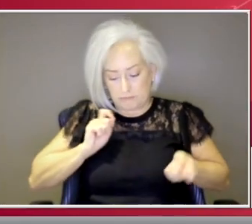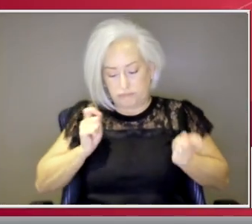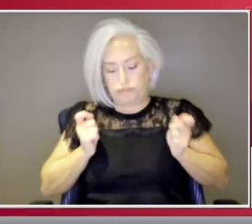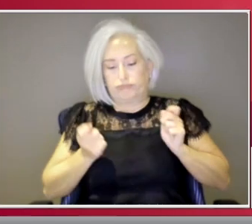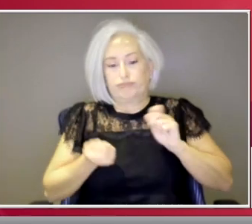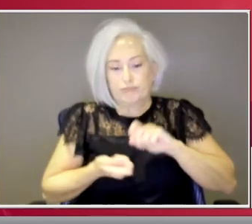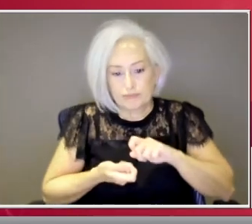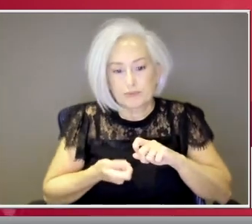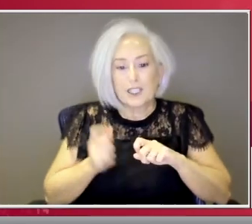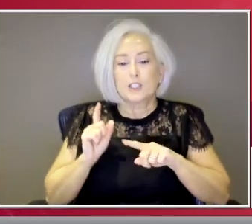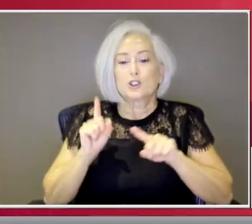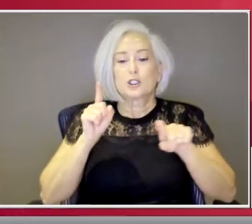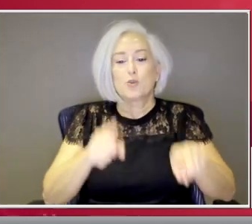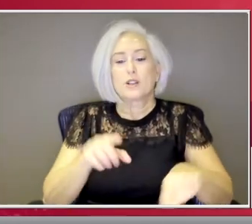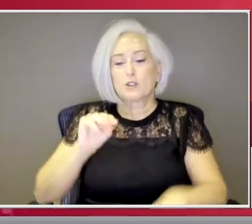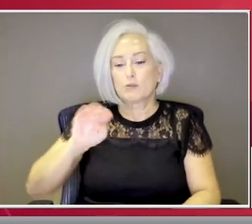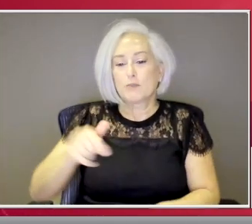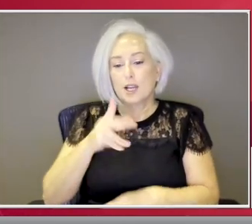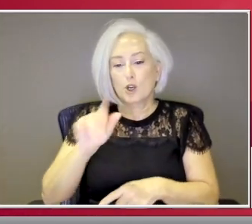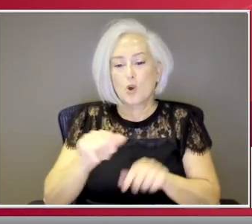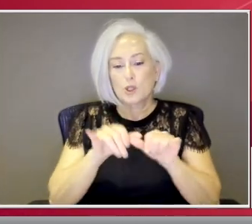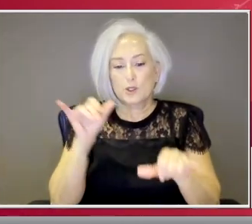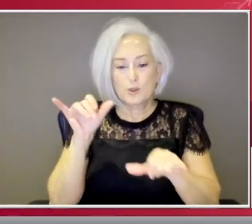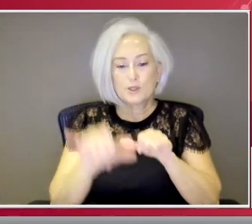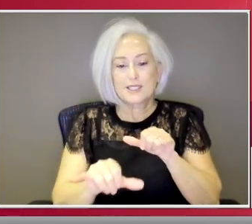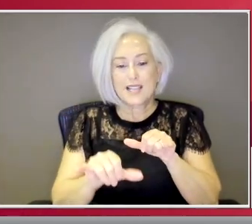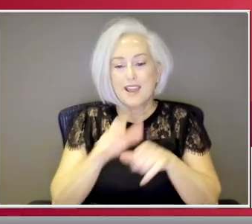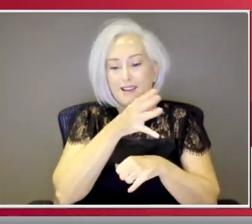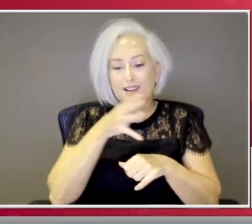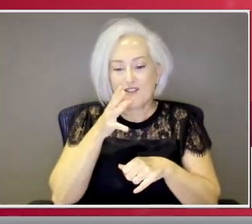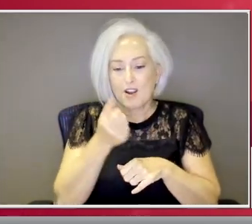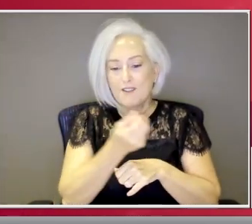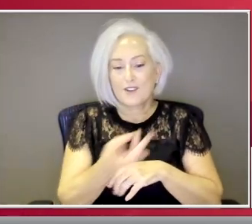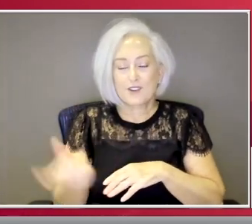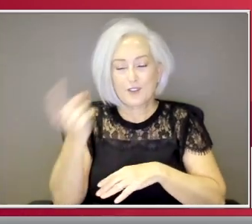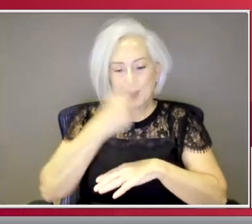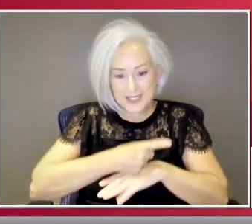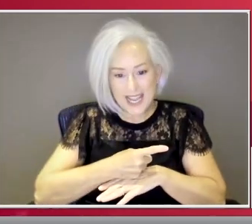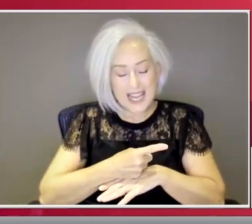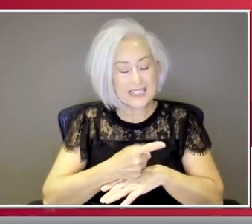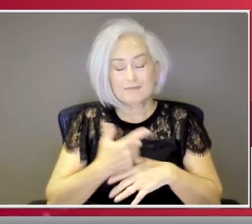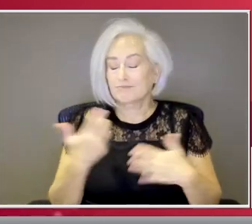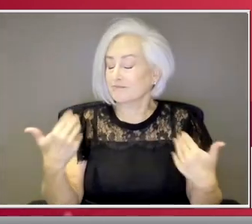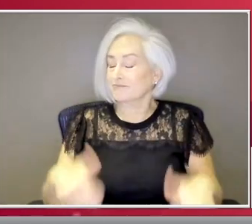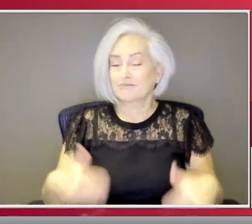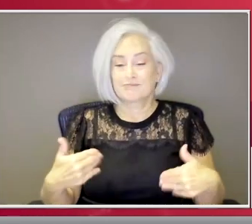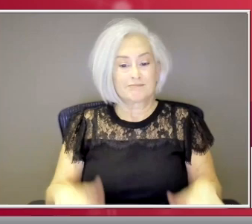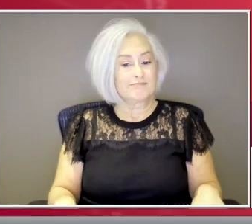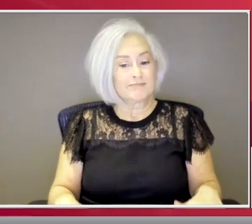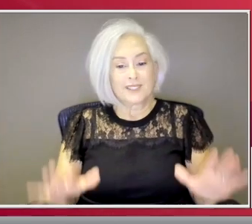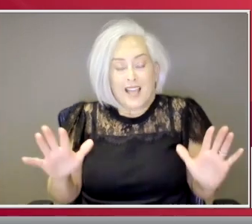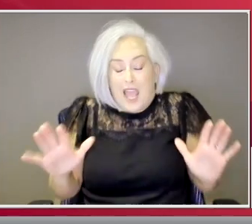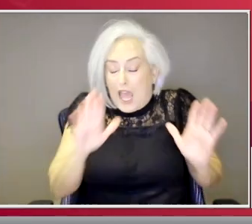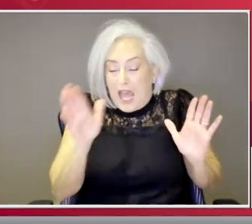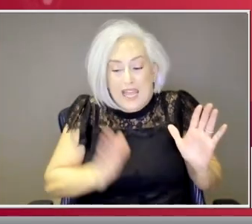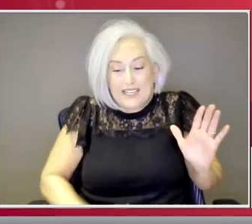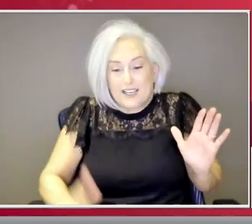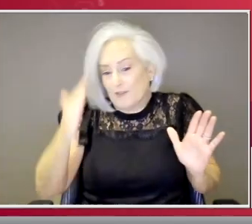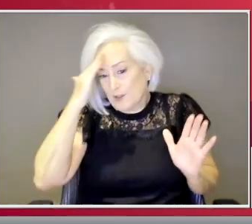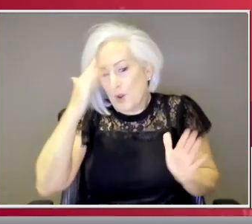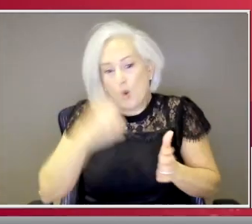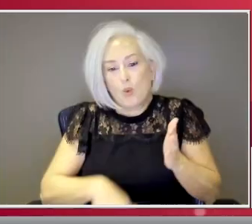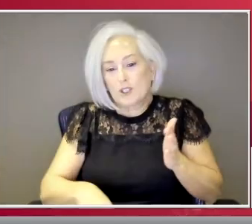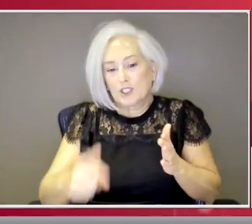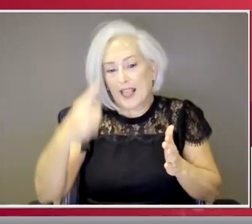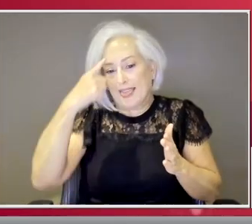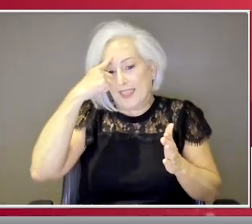in a yurt in a reindeer farm for a few days, as one does. So I literally never know what city